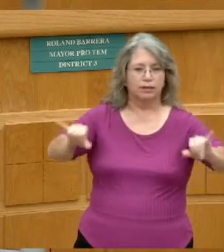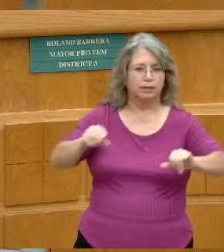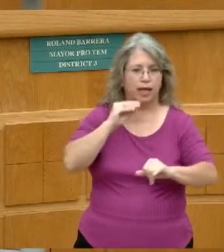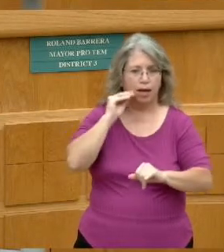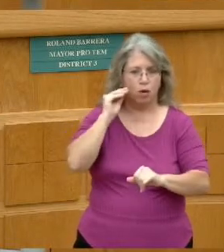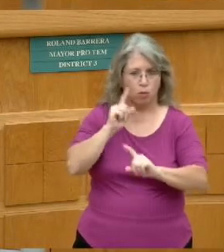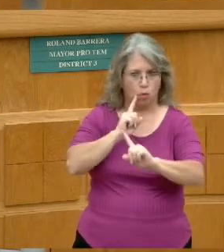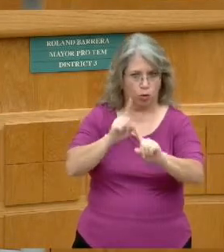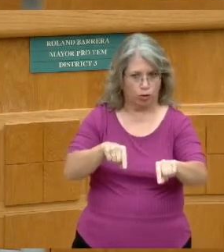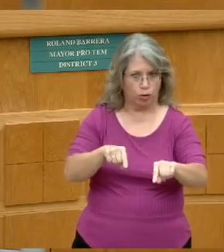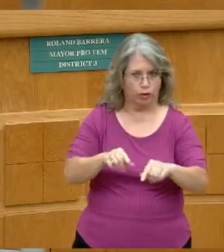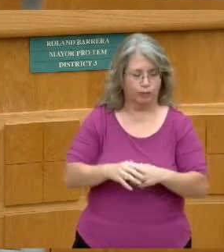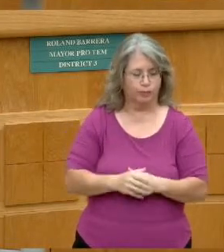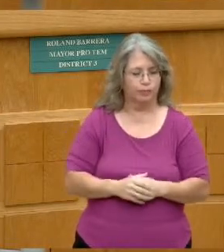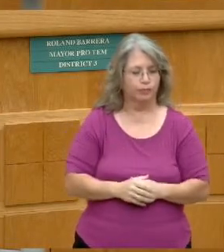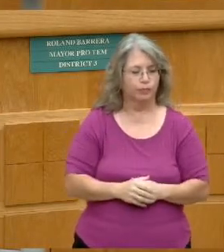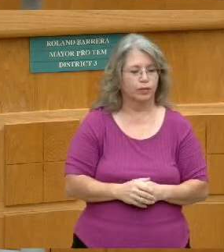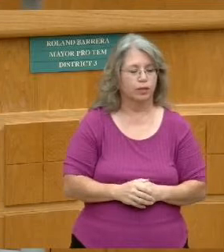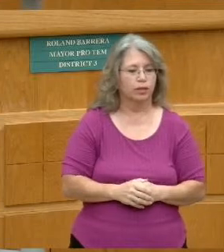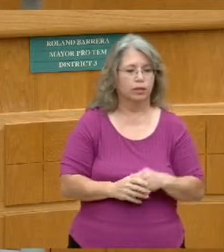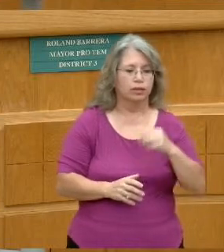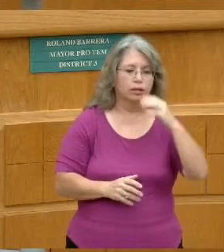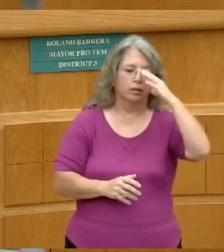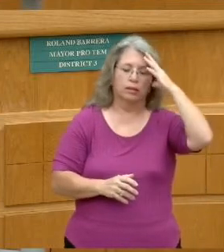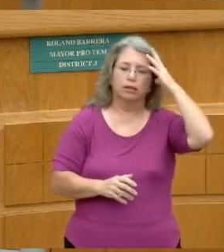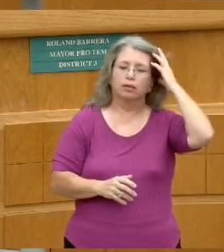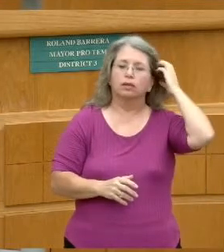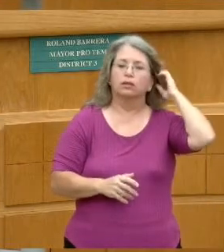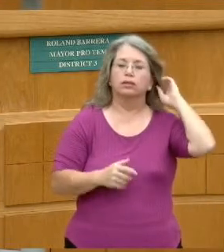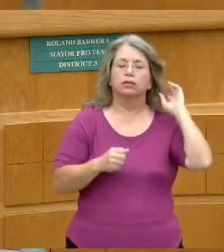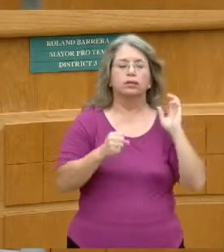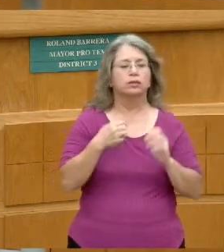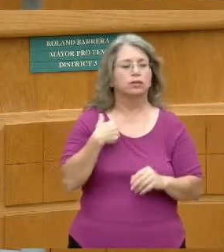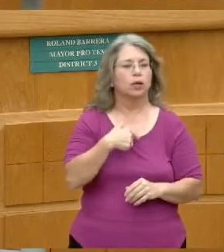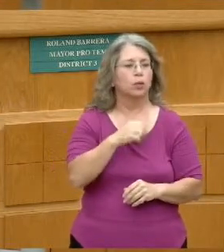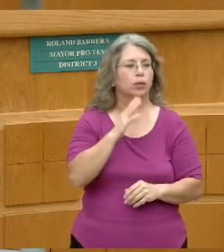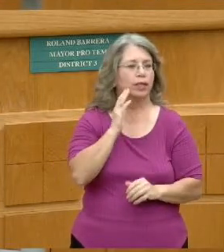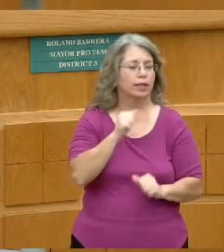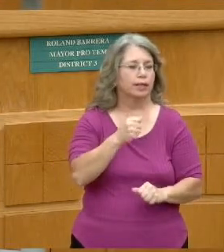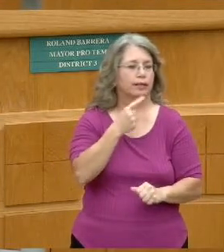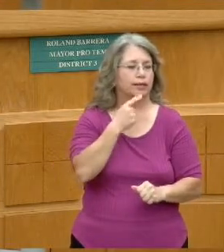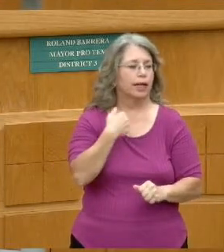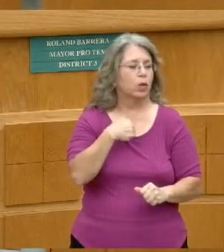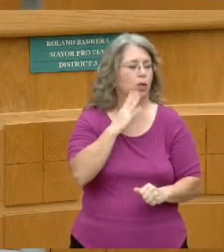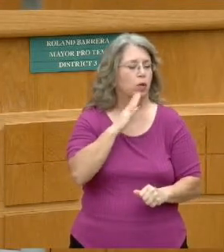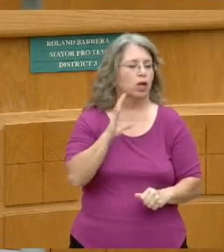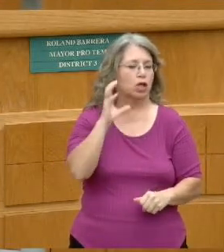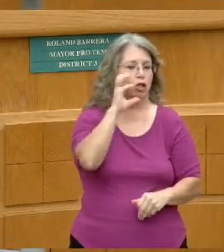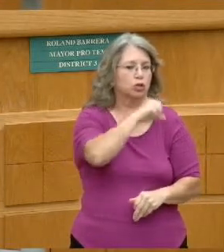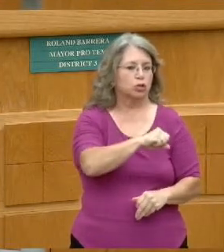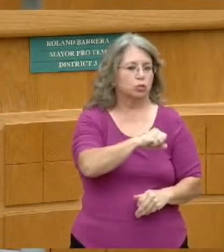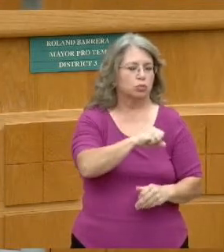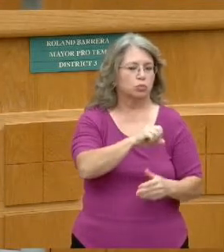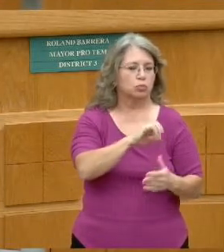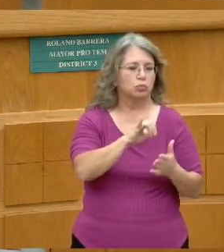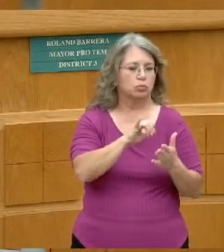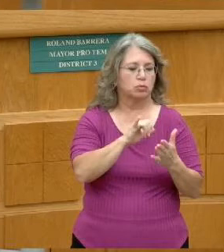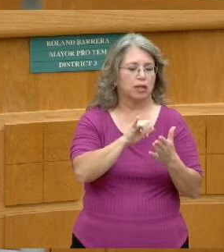well, we're going to assume that the stay at home had the same effectiveness across that whole time period. And then on May 1st, it just